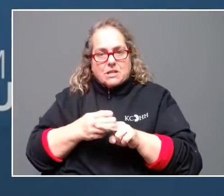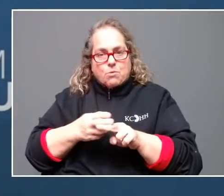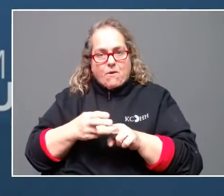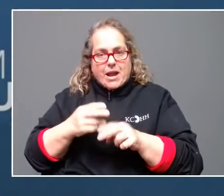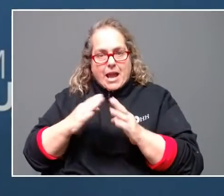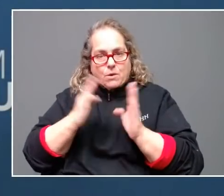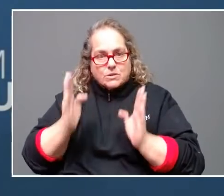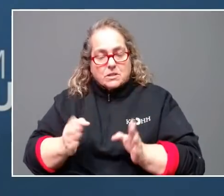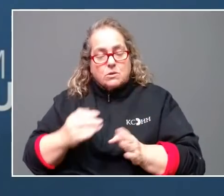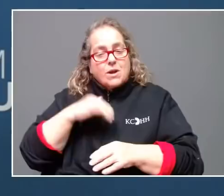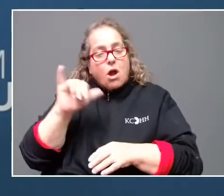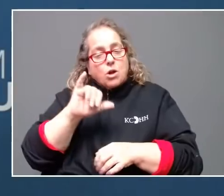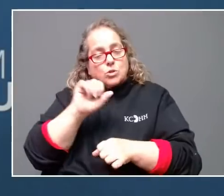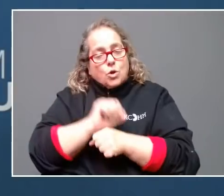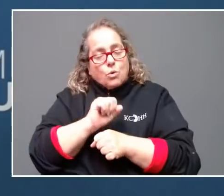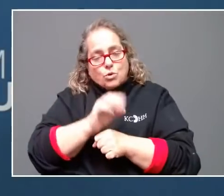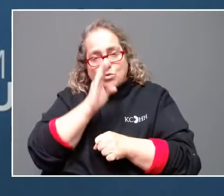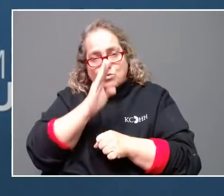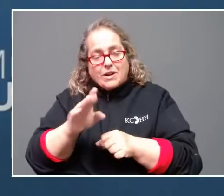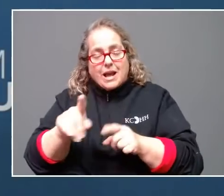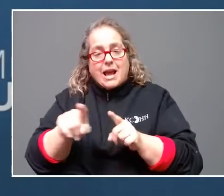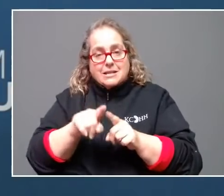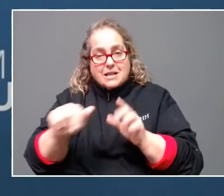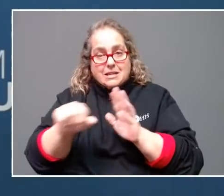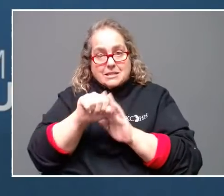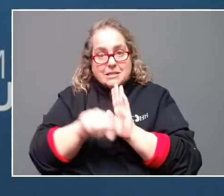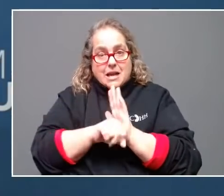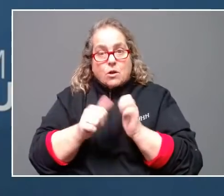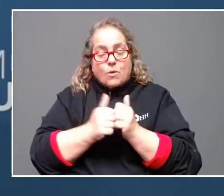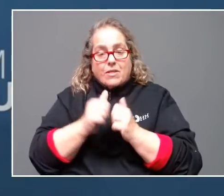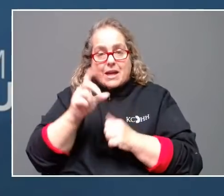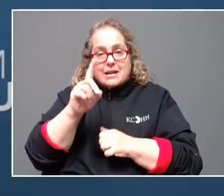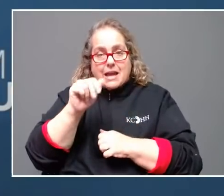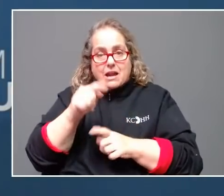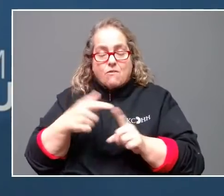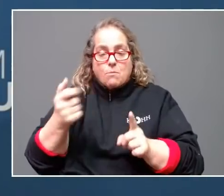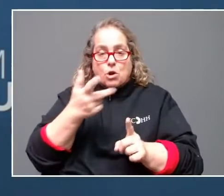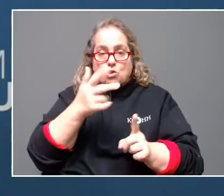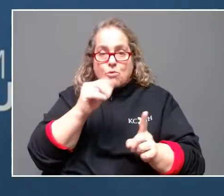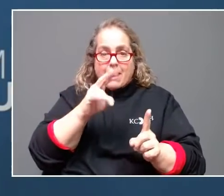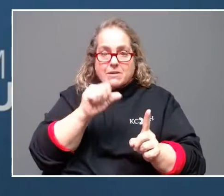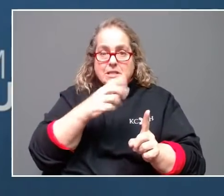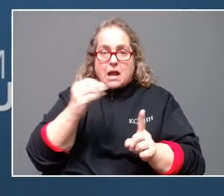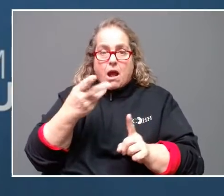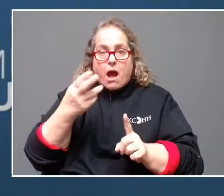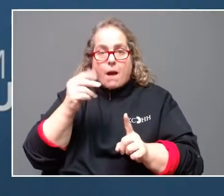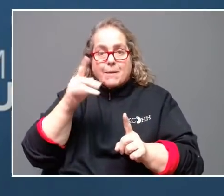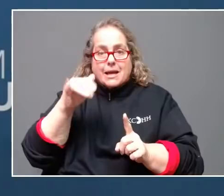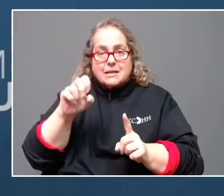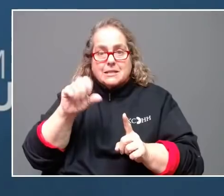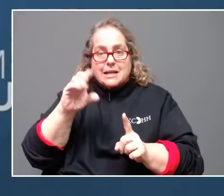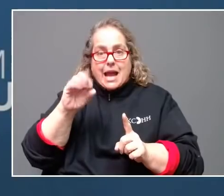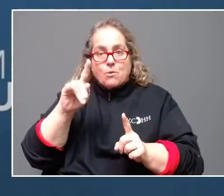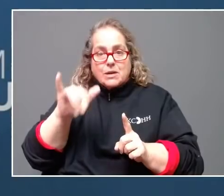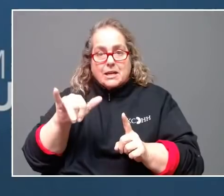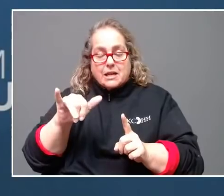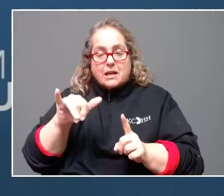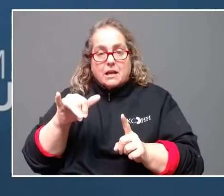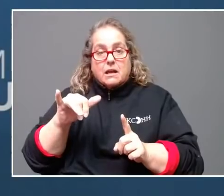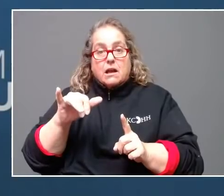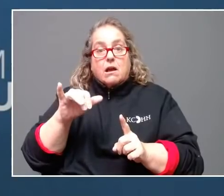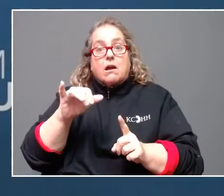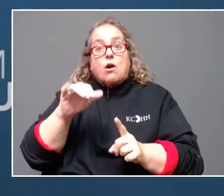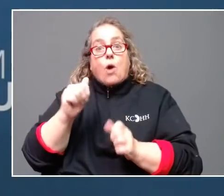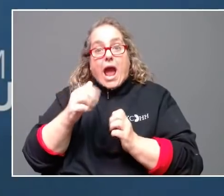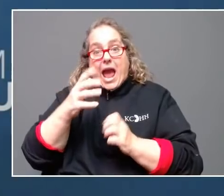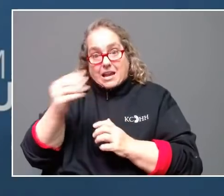directly as the state with data from Graves and Hopkins County officials with the American Red Cross and with our FEMA